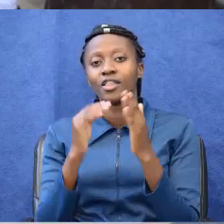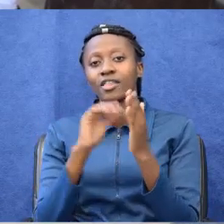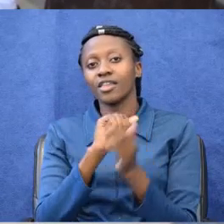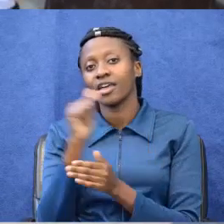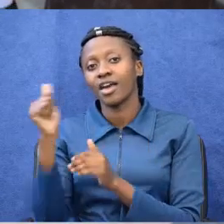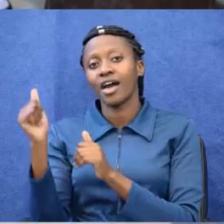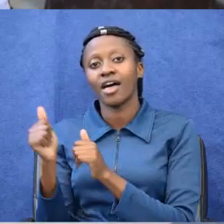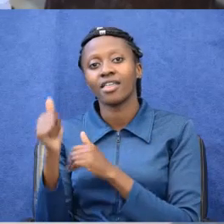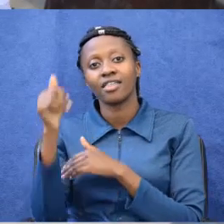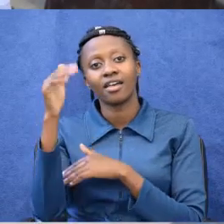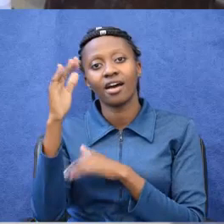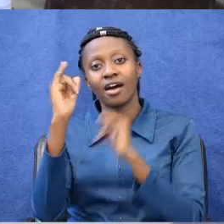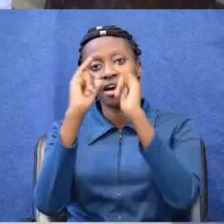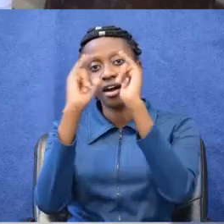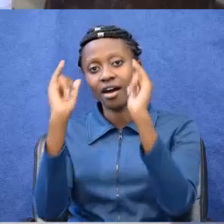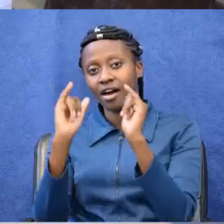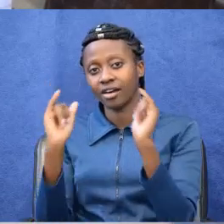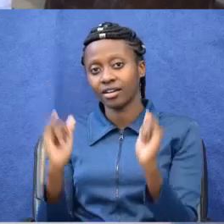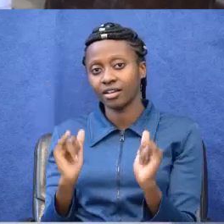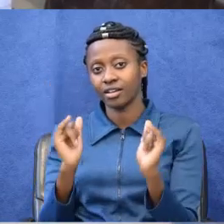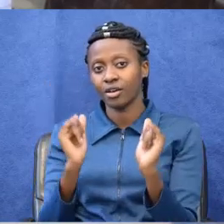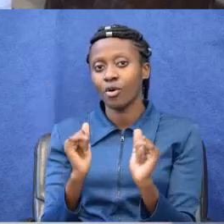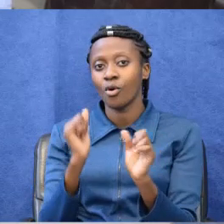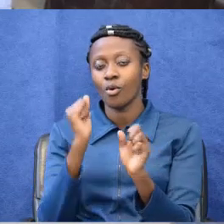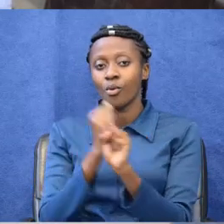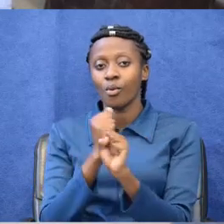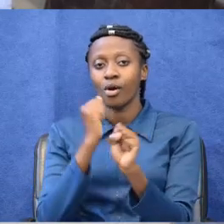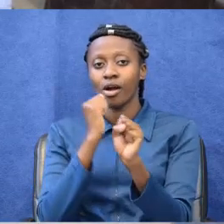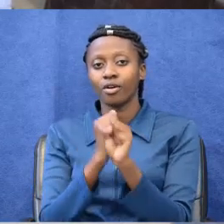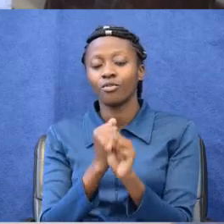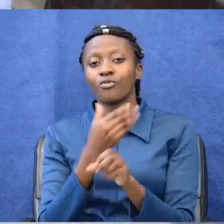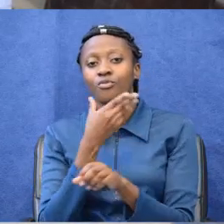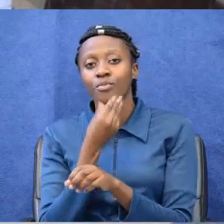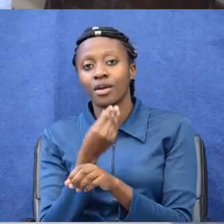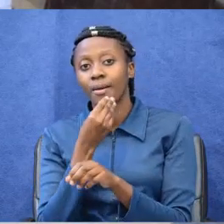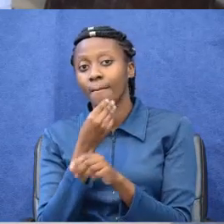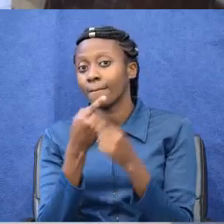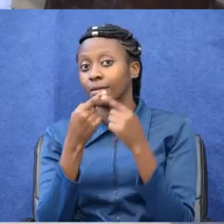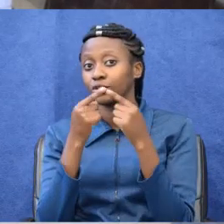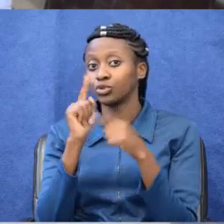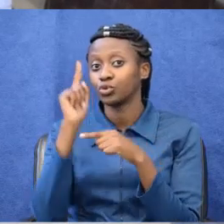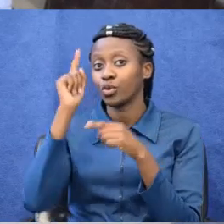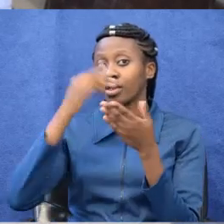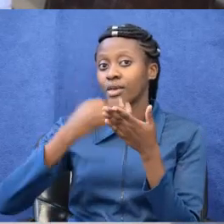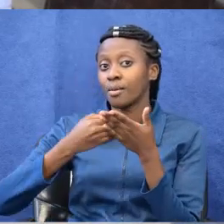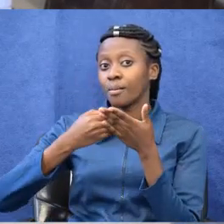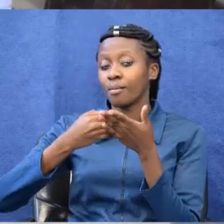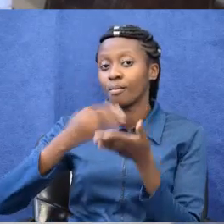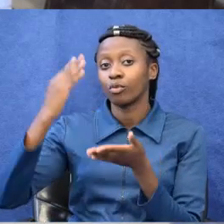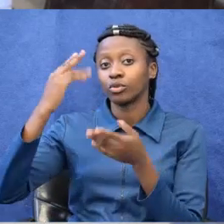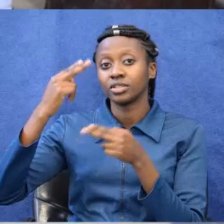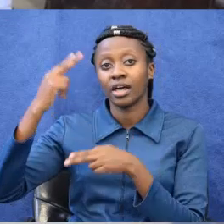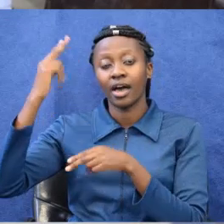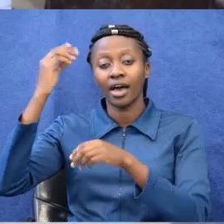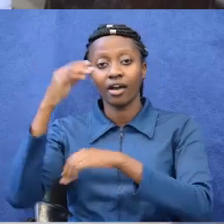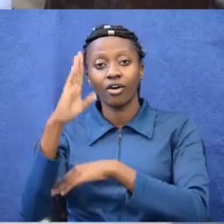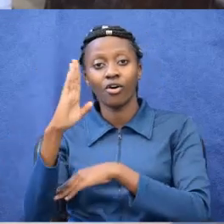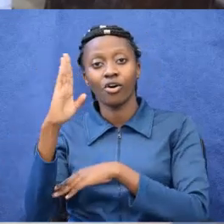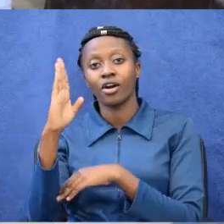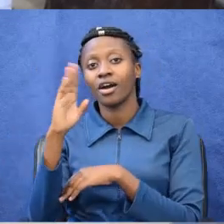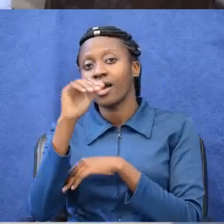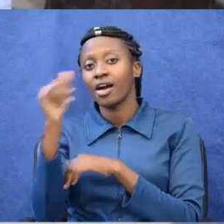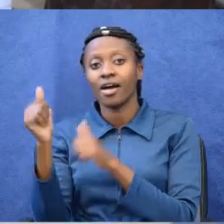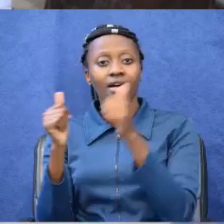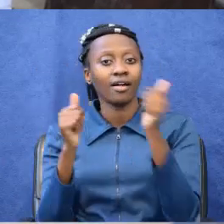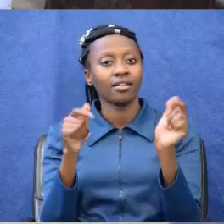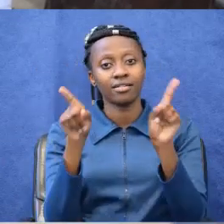gods, they are the works of men, but you are the most high